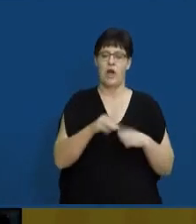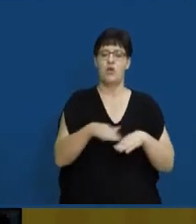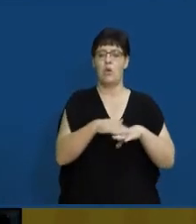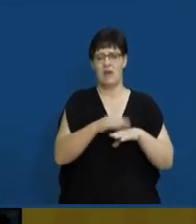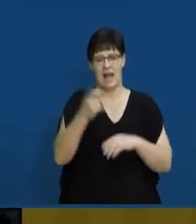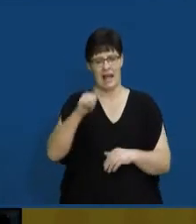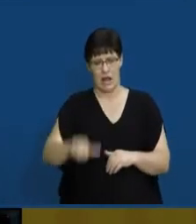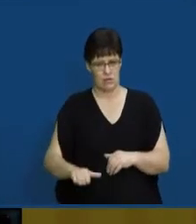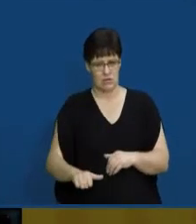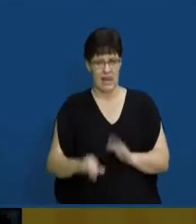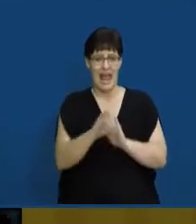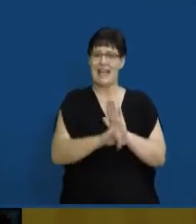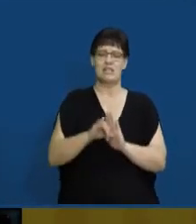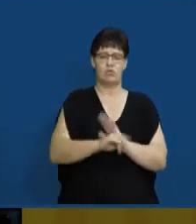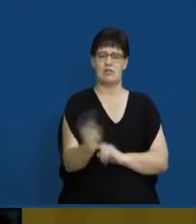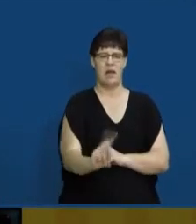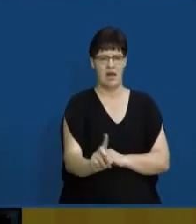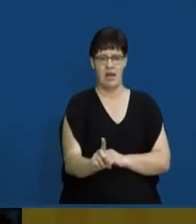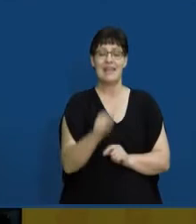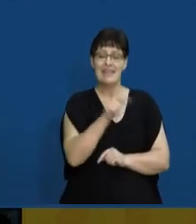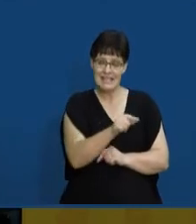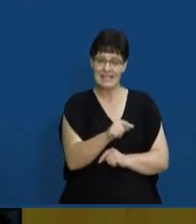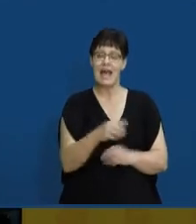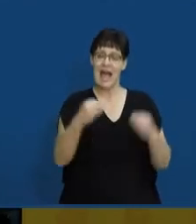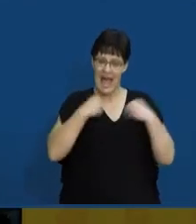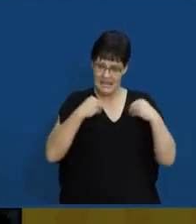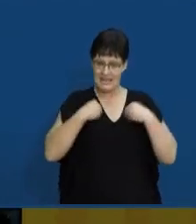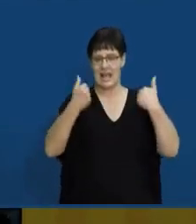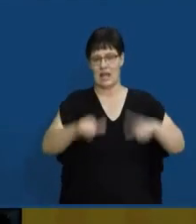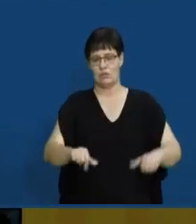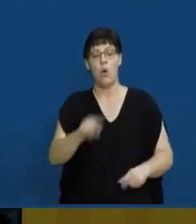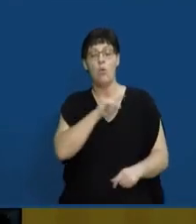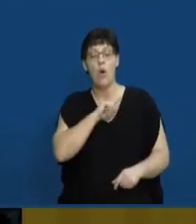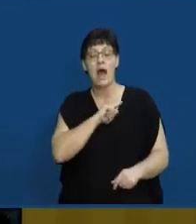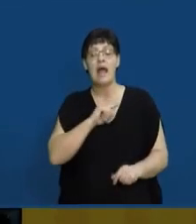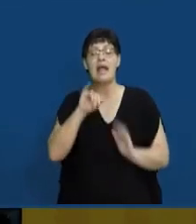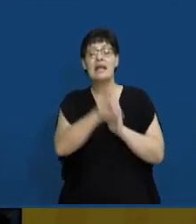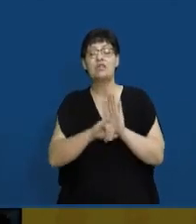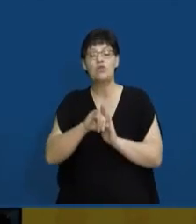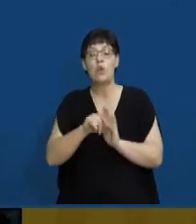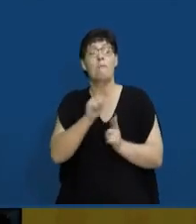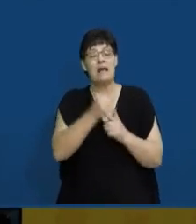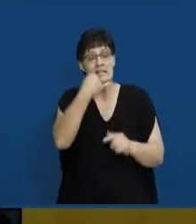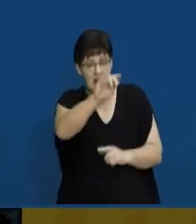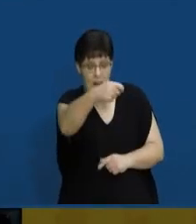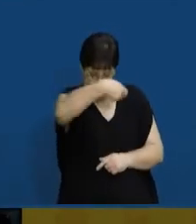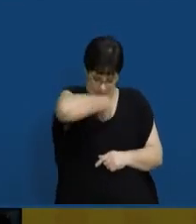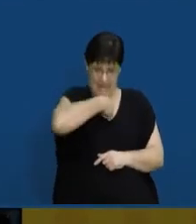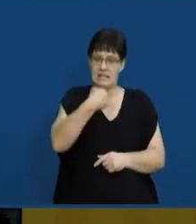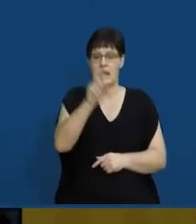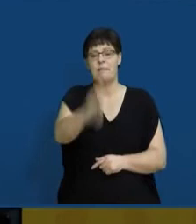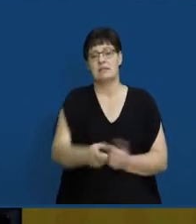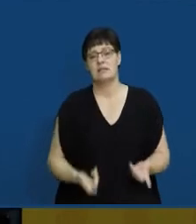account insurance. This is an asset account. Why? The insurance company owes you that money.